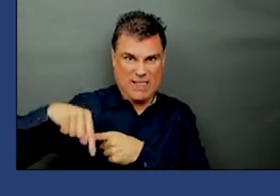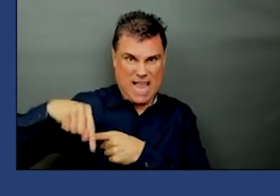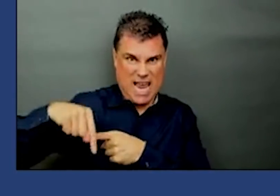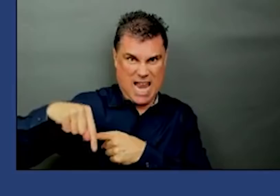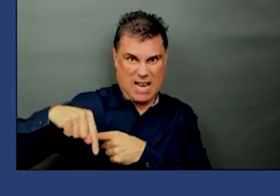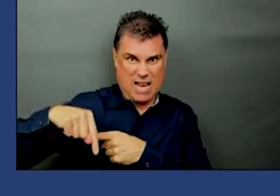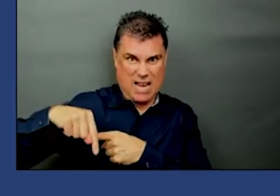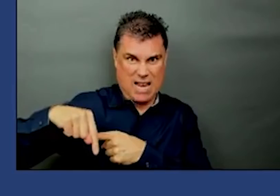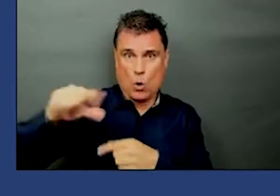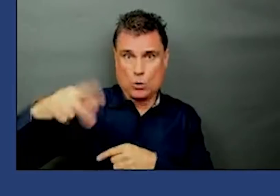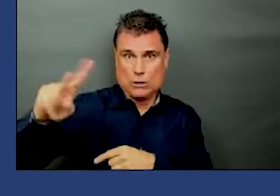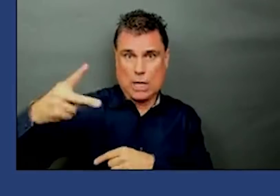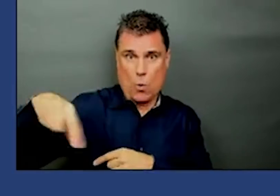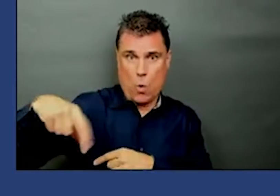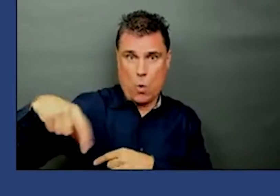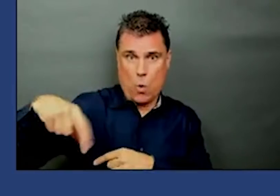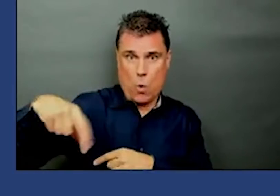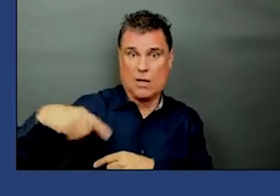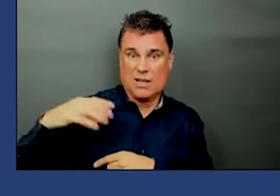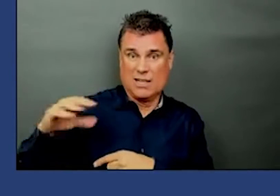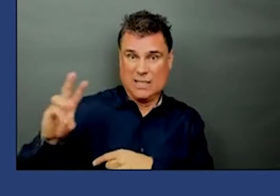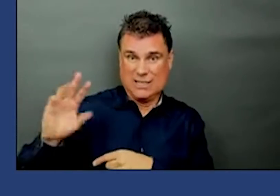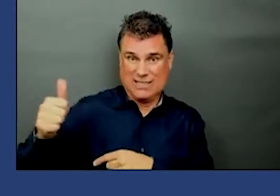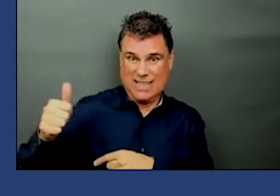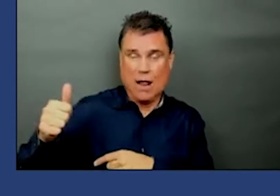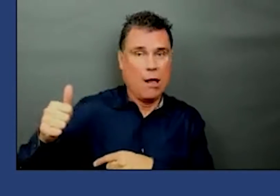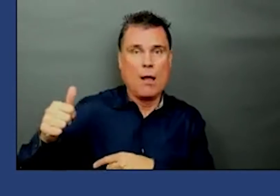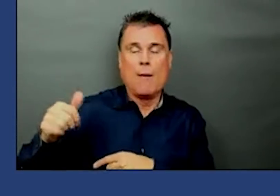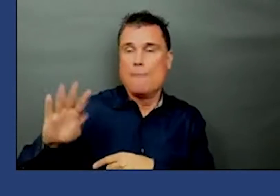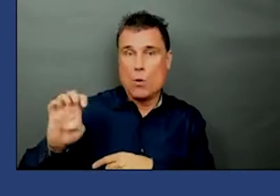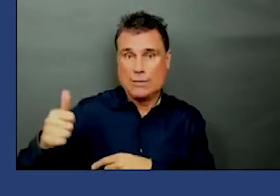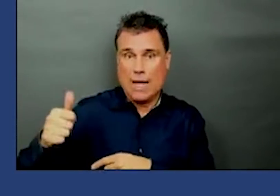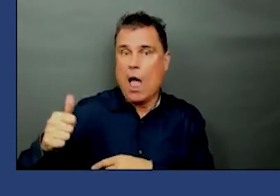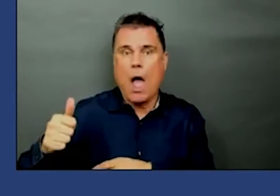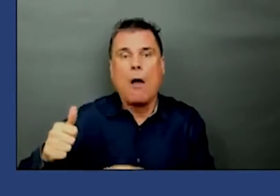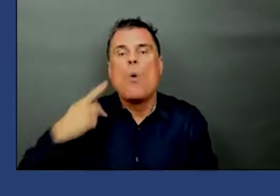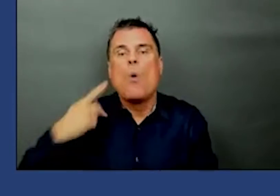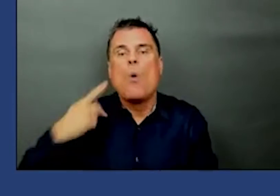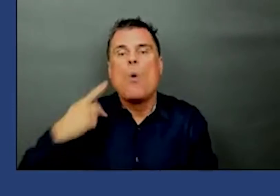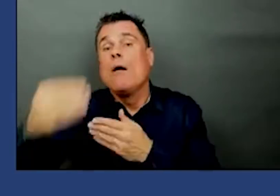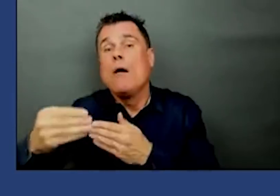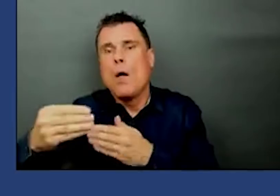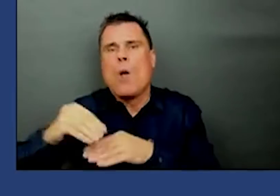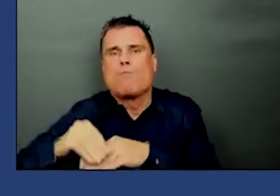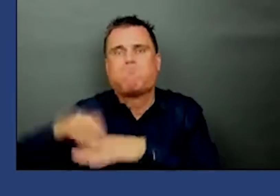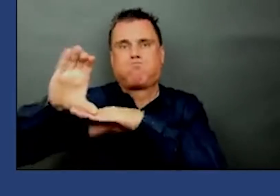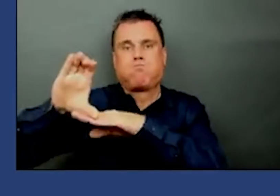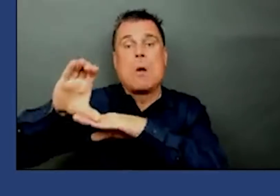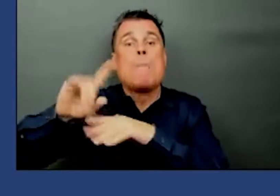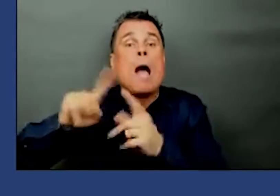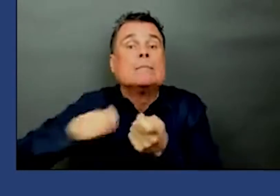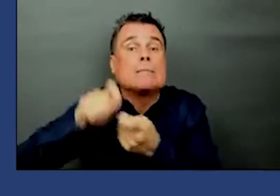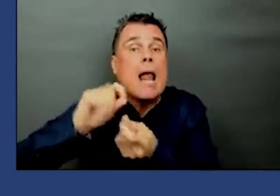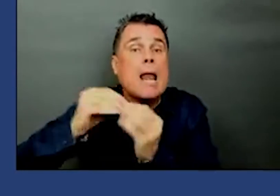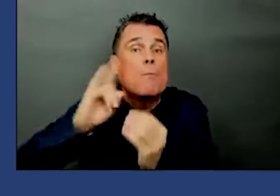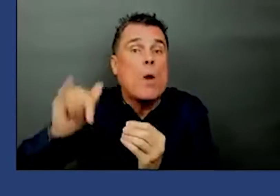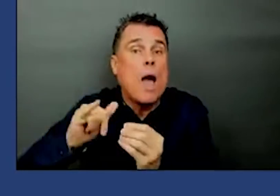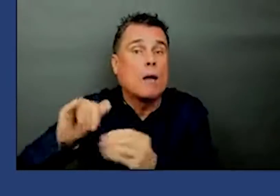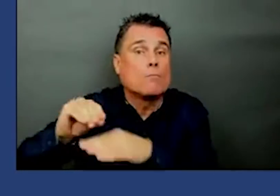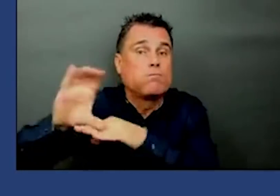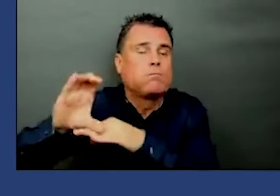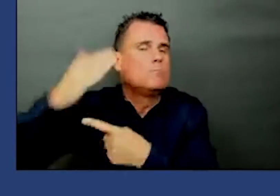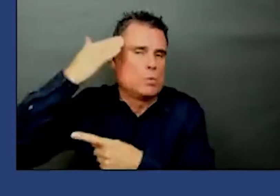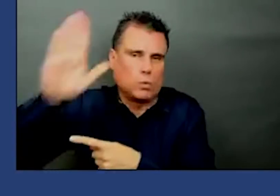confident that releasing $600 million, which I just described, is the prudent and fair thing to do for our customers. If we look